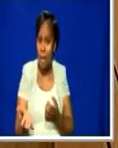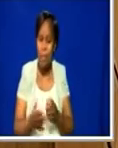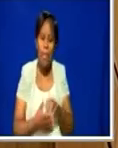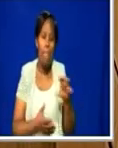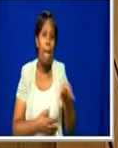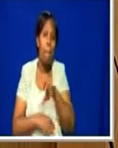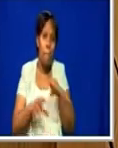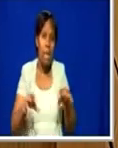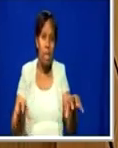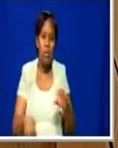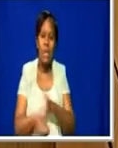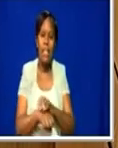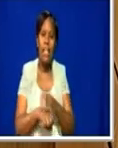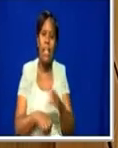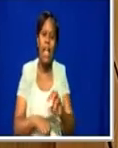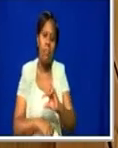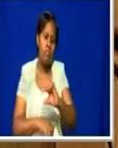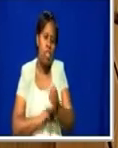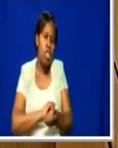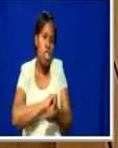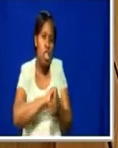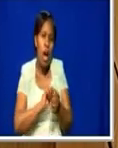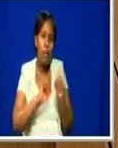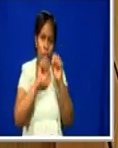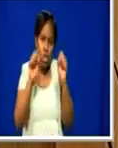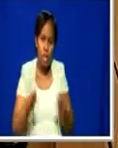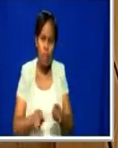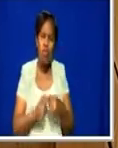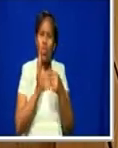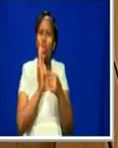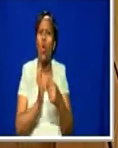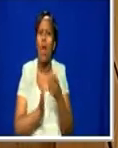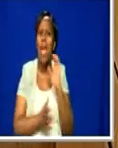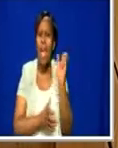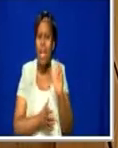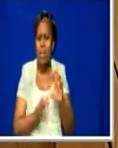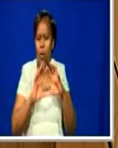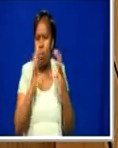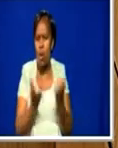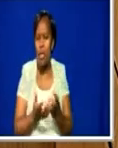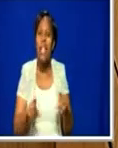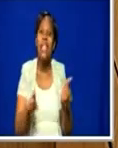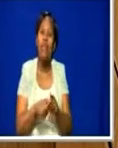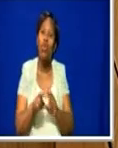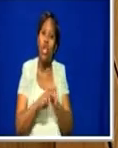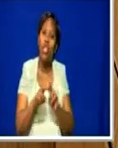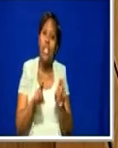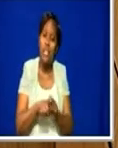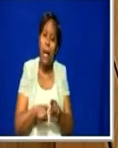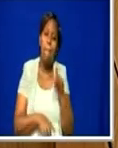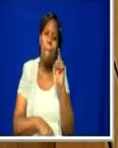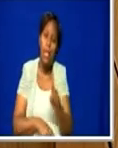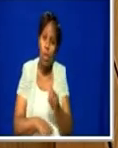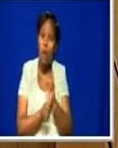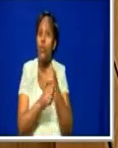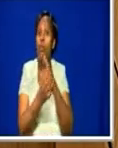markets, you find them already carved to represent even eggs, to represent balls. So you can carve them. So Mwalimu, But you have to make